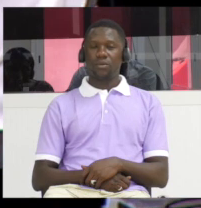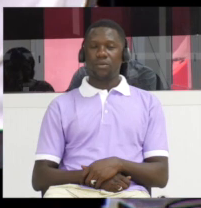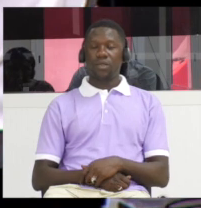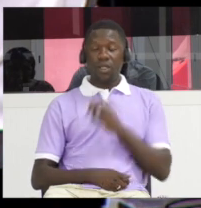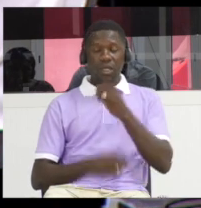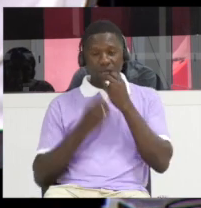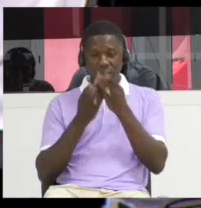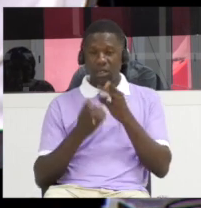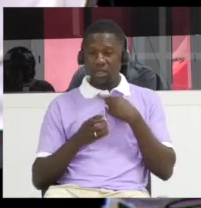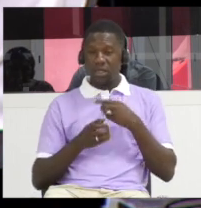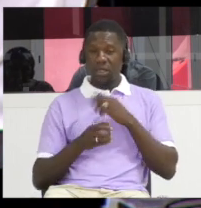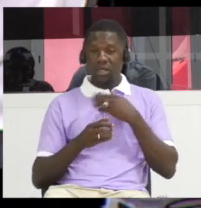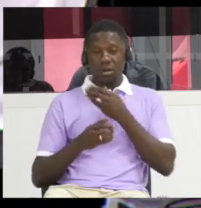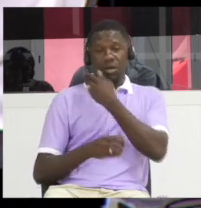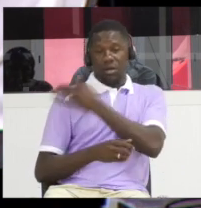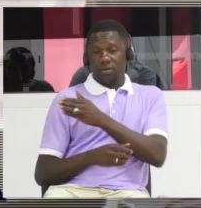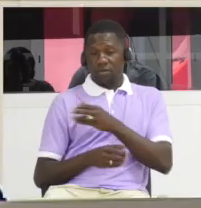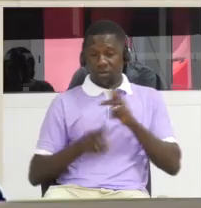the soldiers have already crossed?